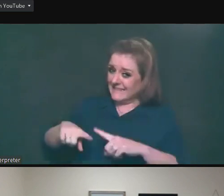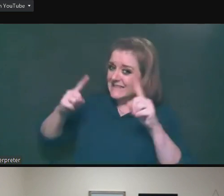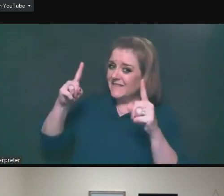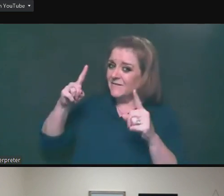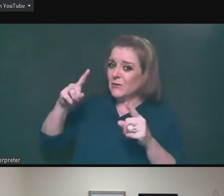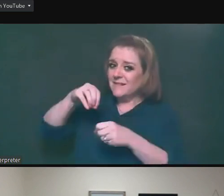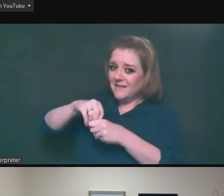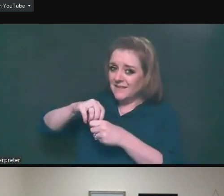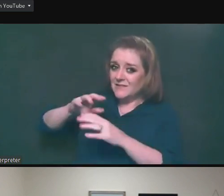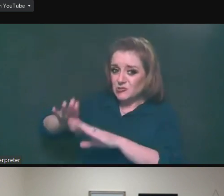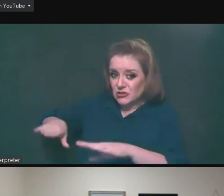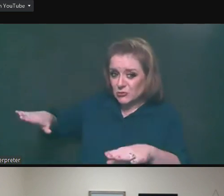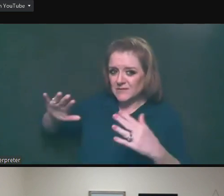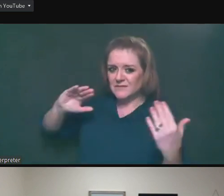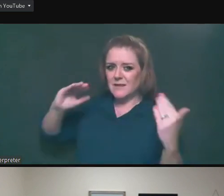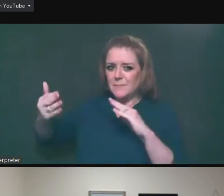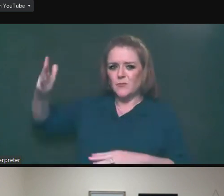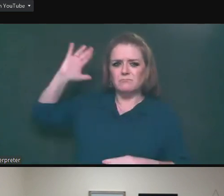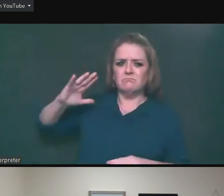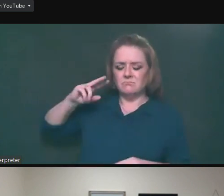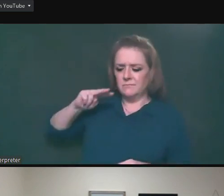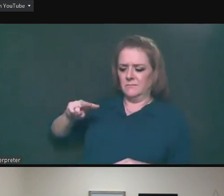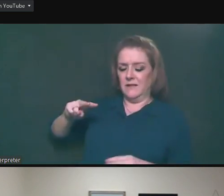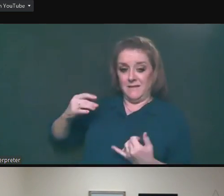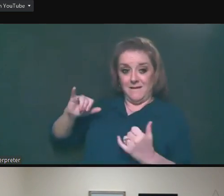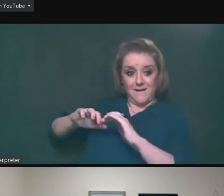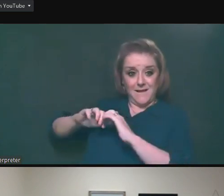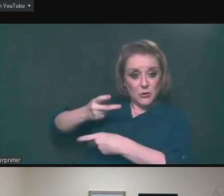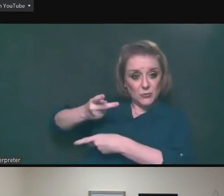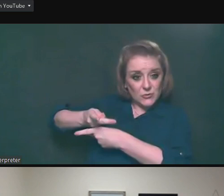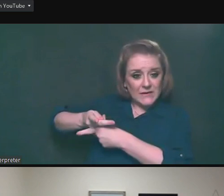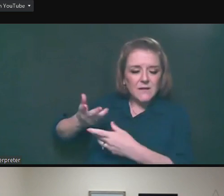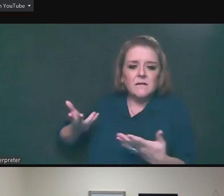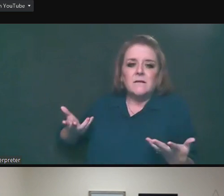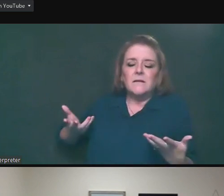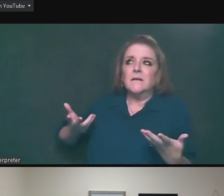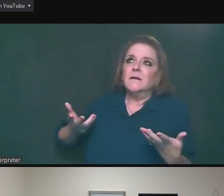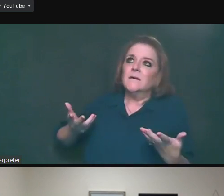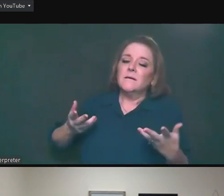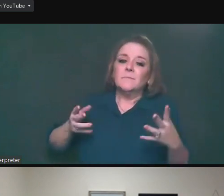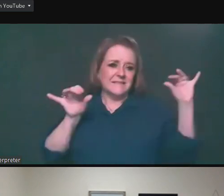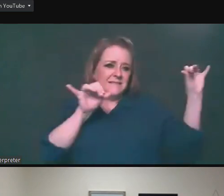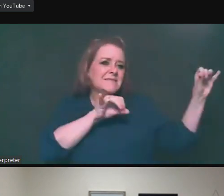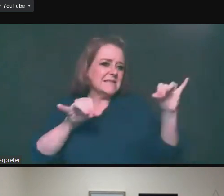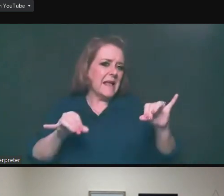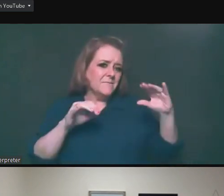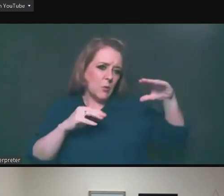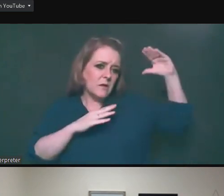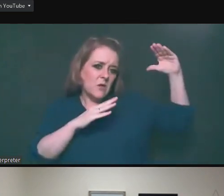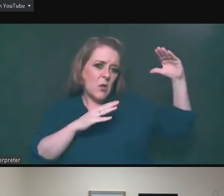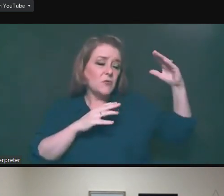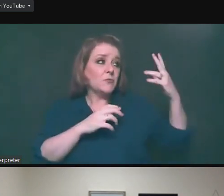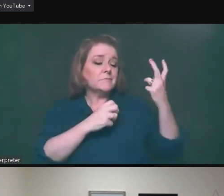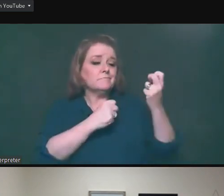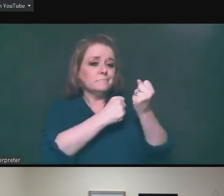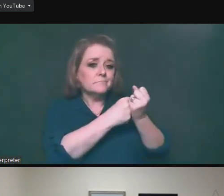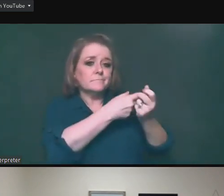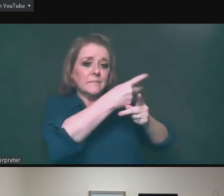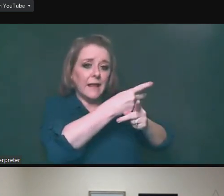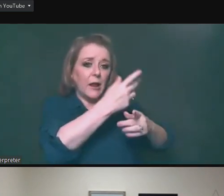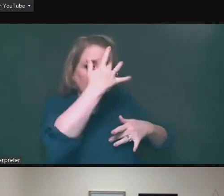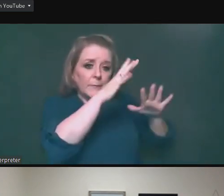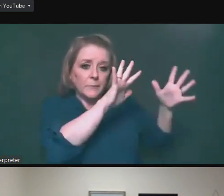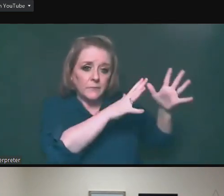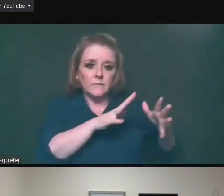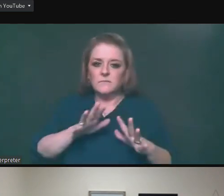expected. And so how do we treat that? Well, it's still supportive care, just like what we do with adults. But certainly telling